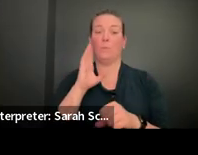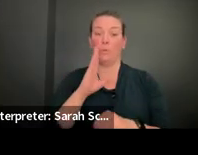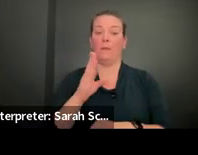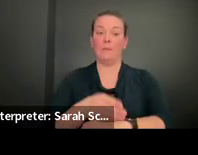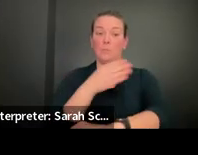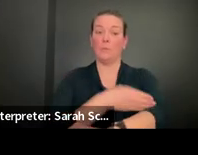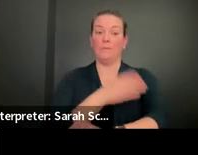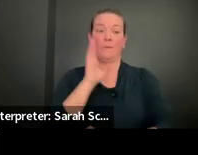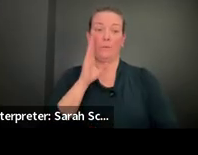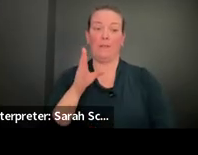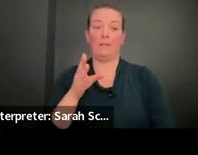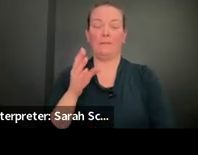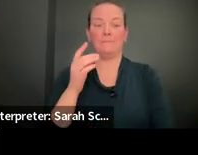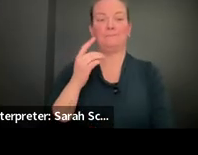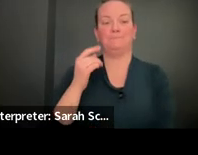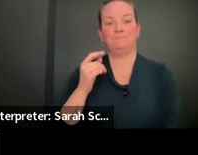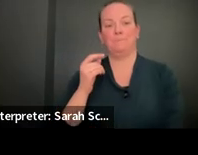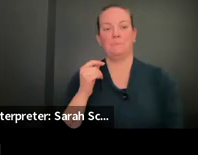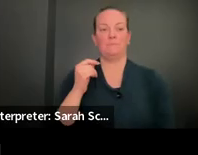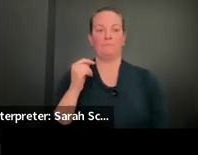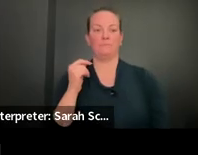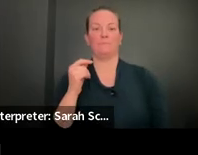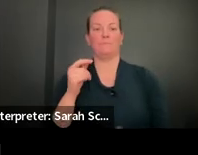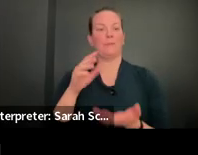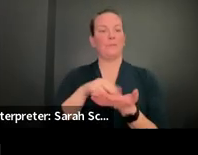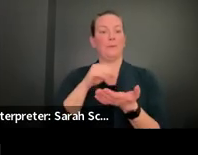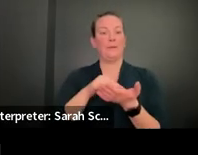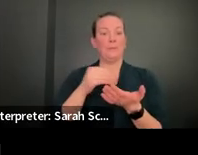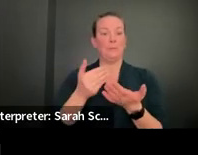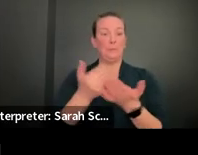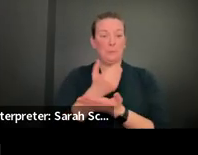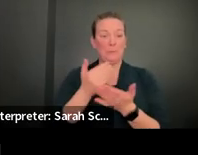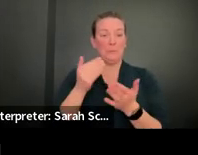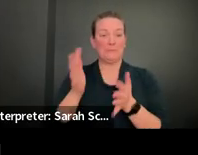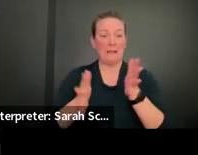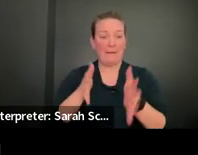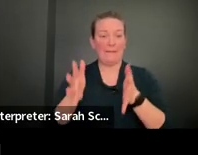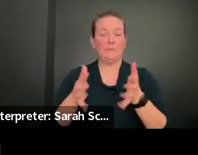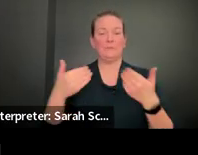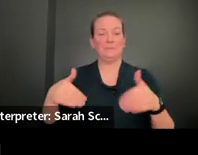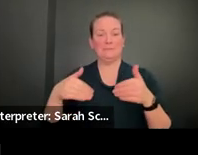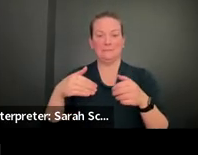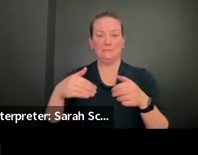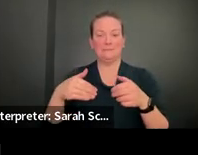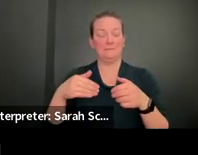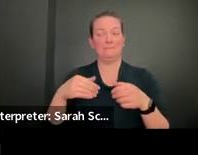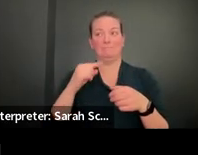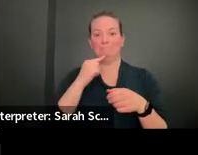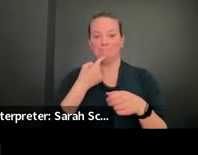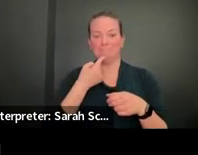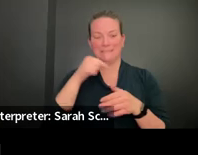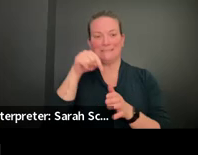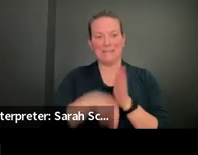beginning, learning a new sign language is very intense, and you don't really realize how much you've